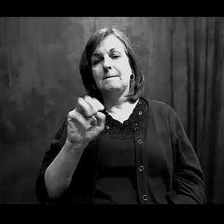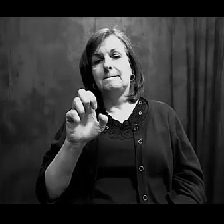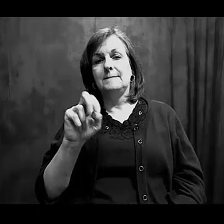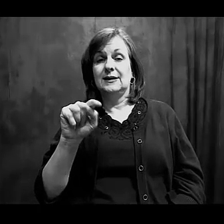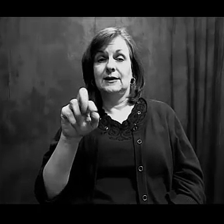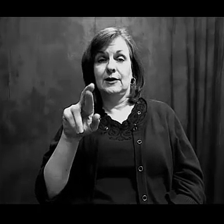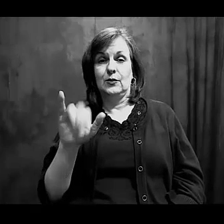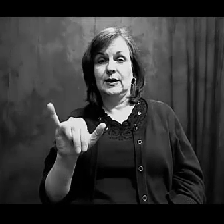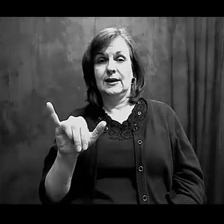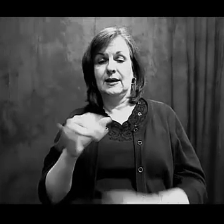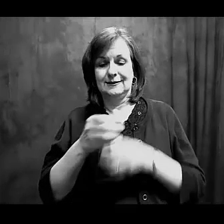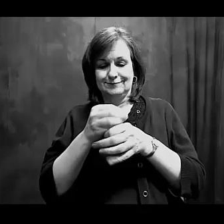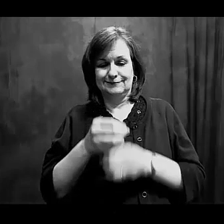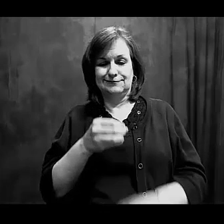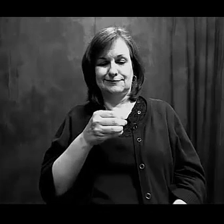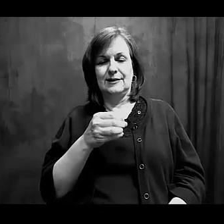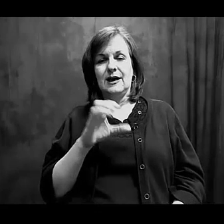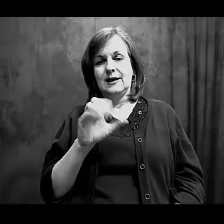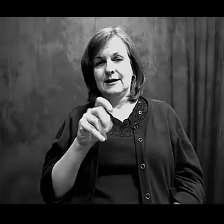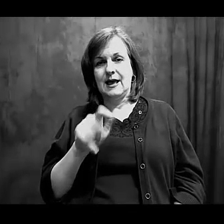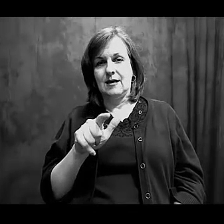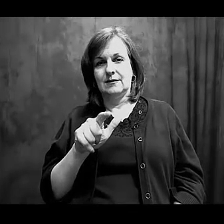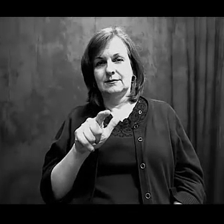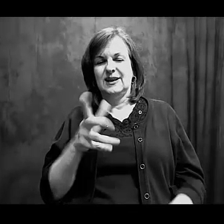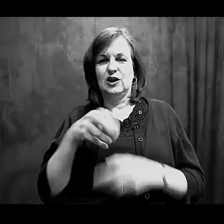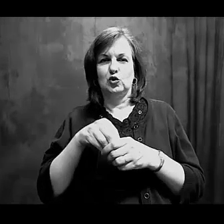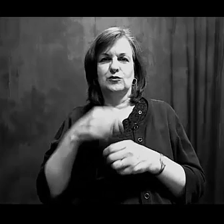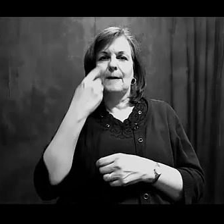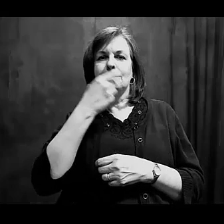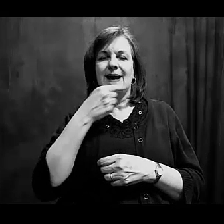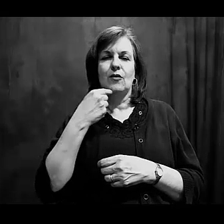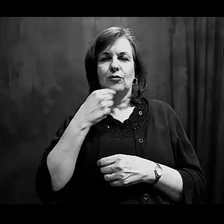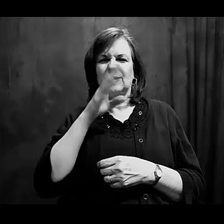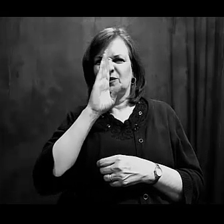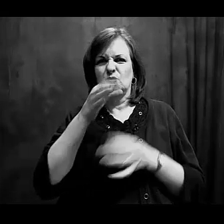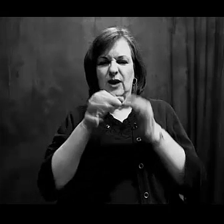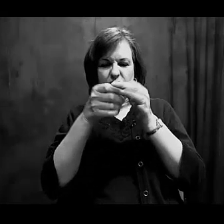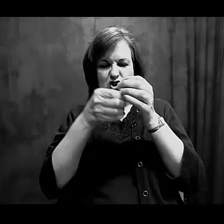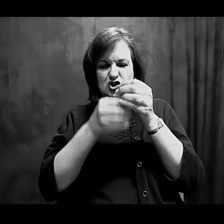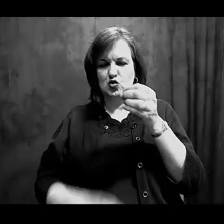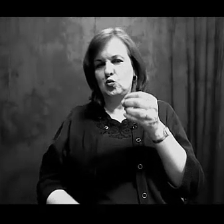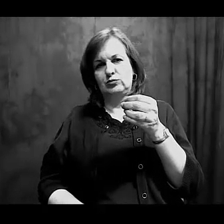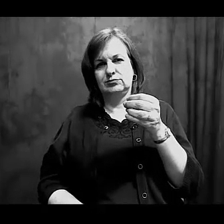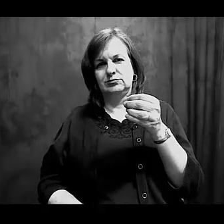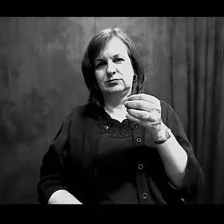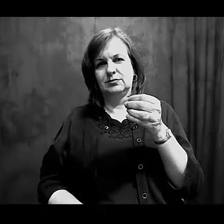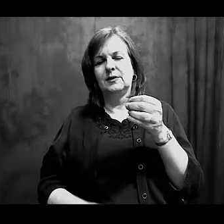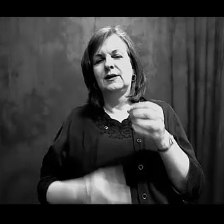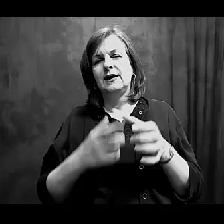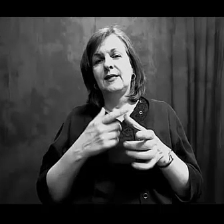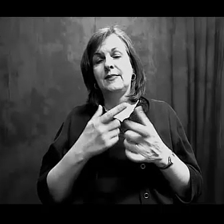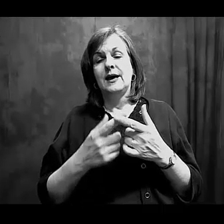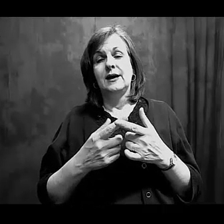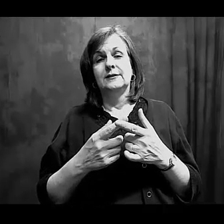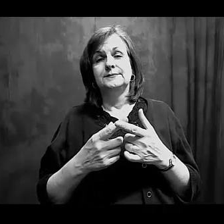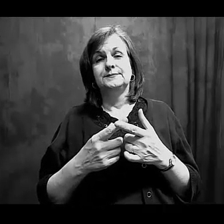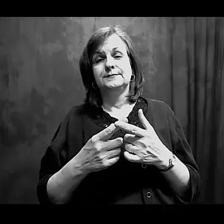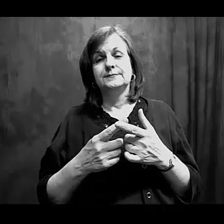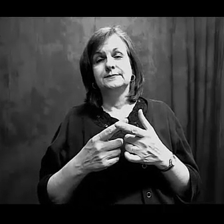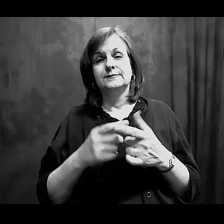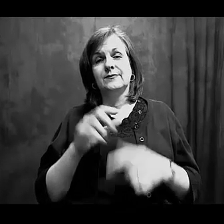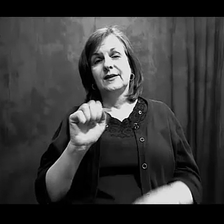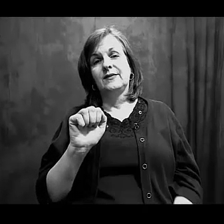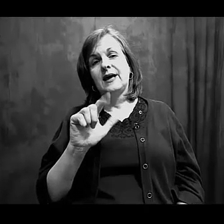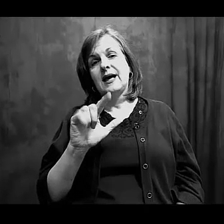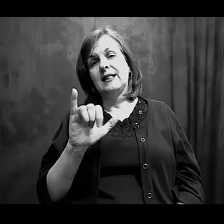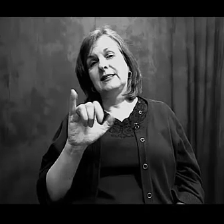canal we mentioned. And this involves, like we said, mouth, kind of straight digestive tract. And then, but